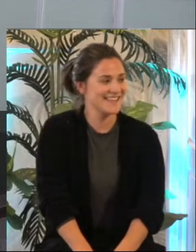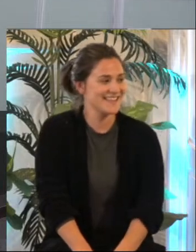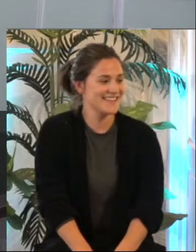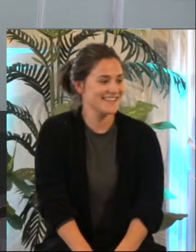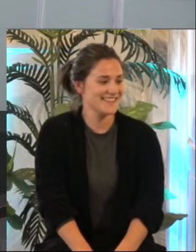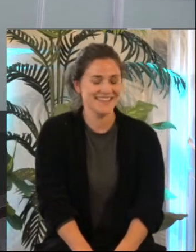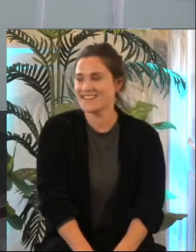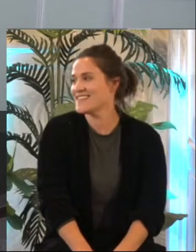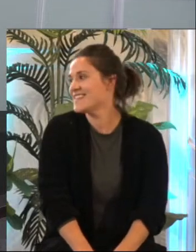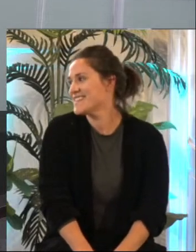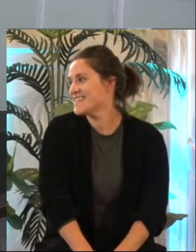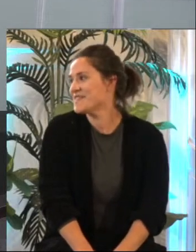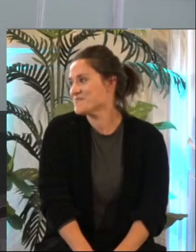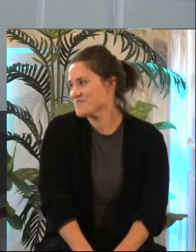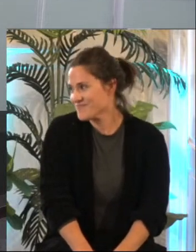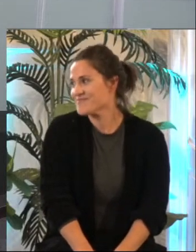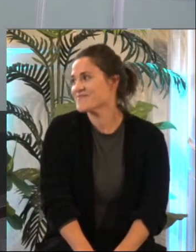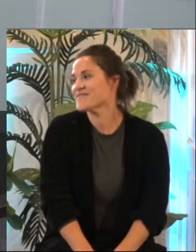One more time.